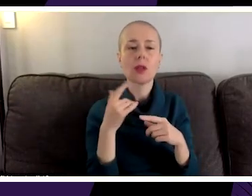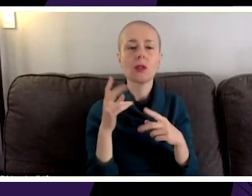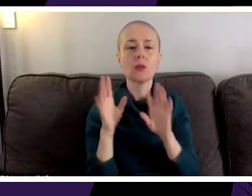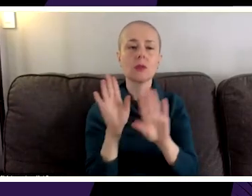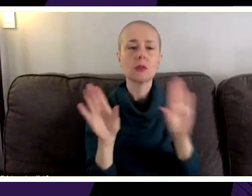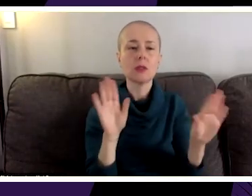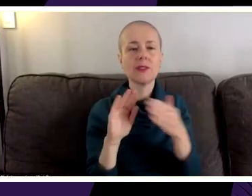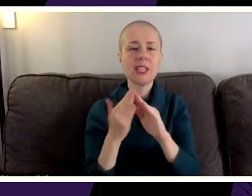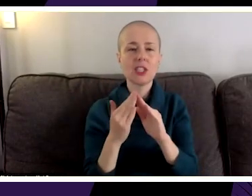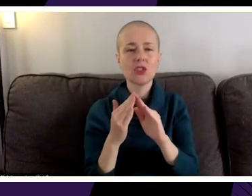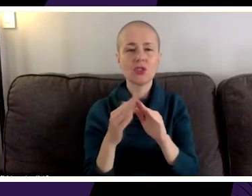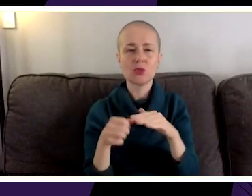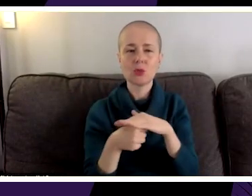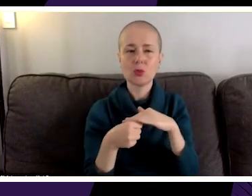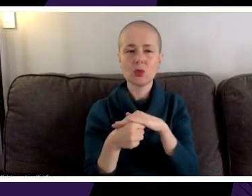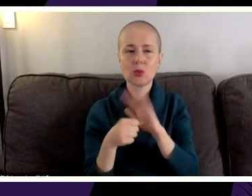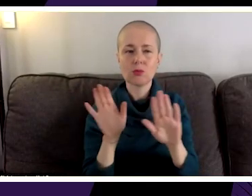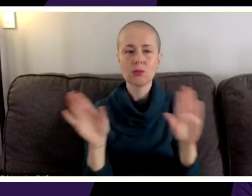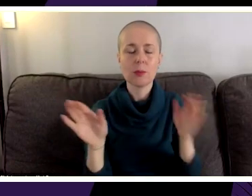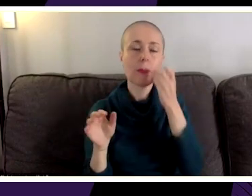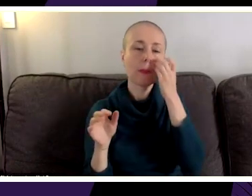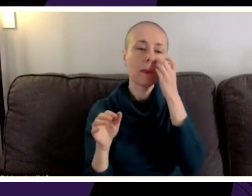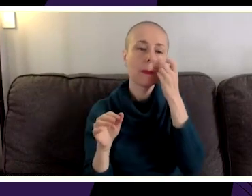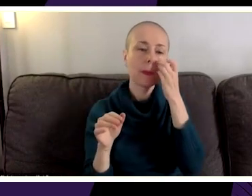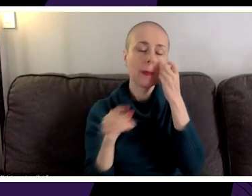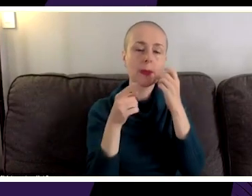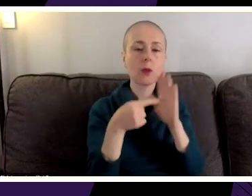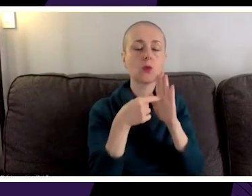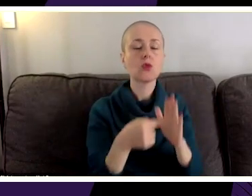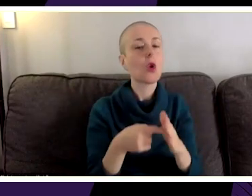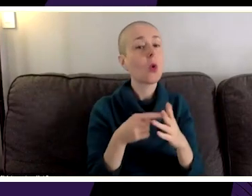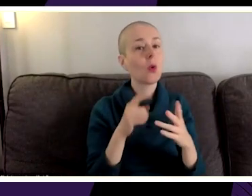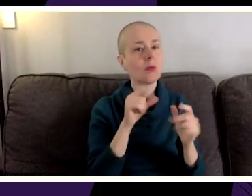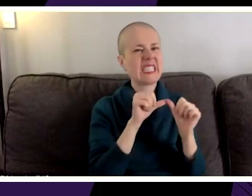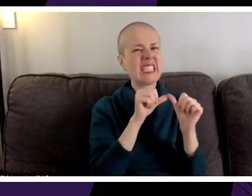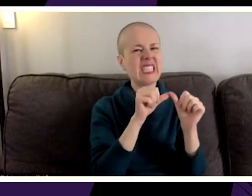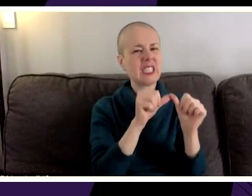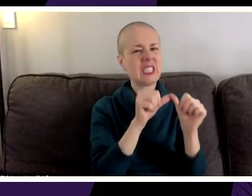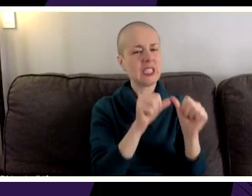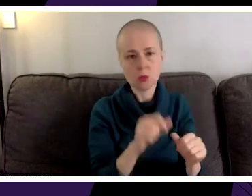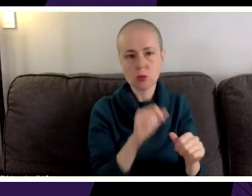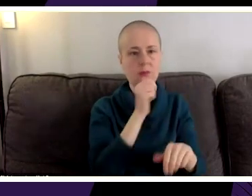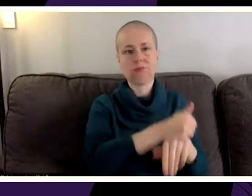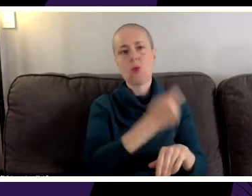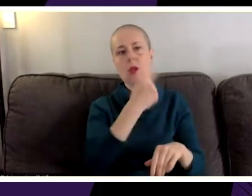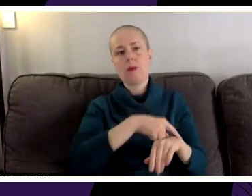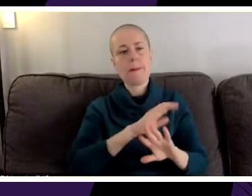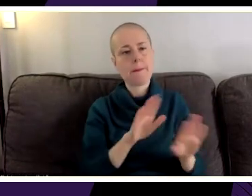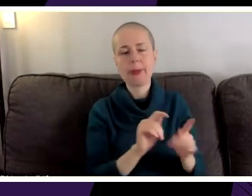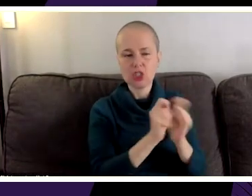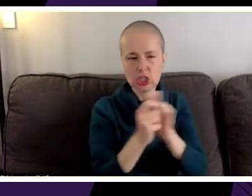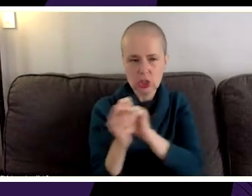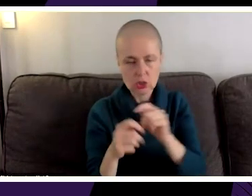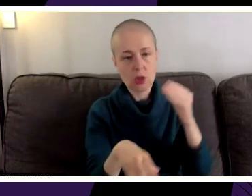village to another. We view this data as a living entity that can grow, change, and evolve. We hope that